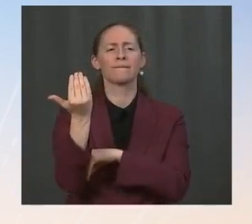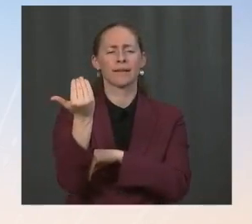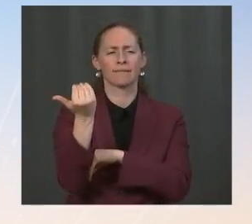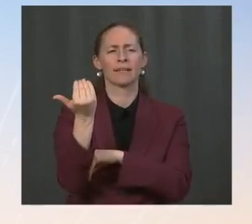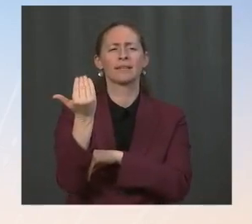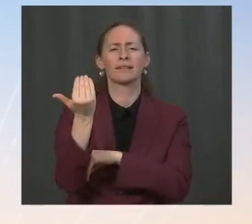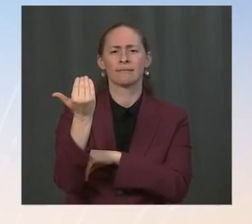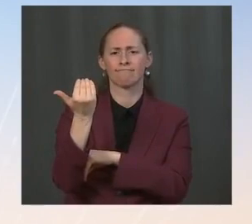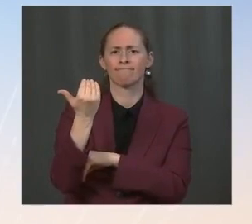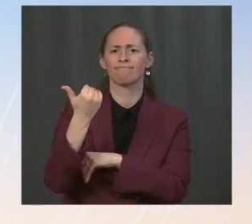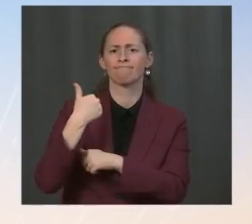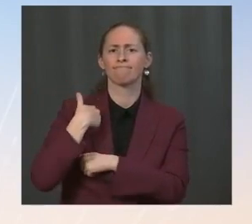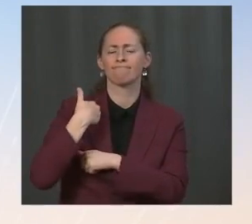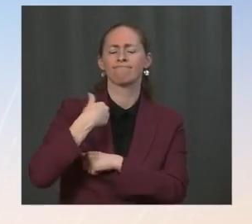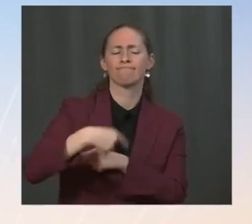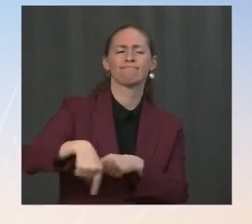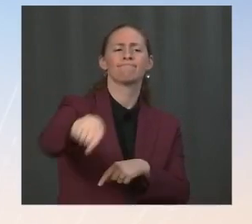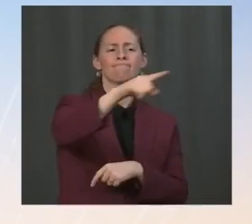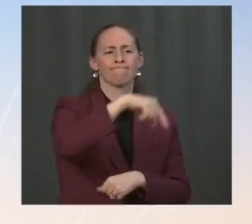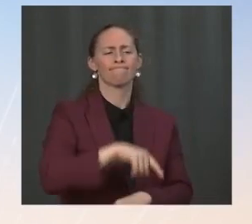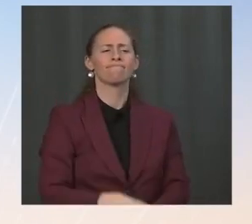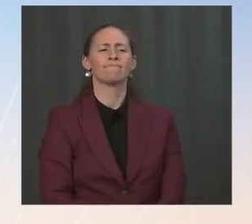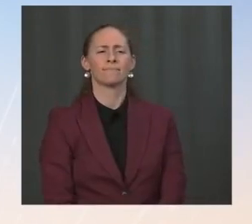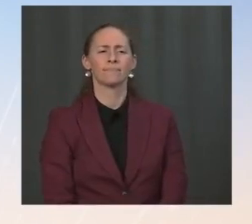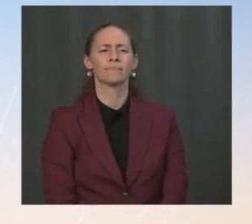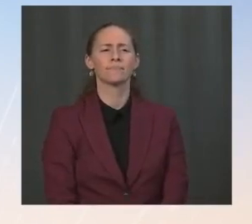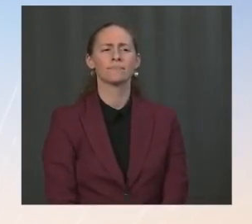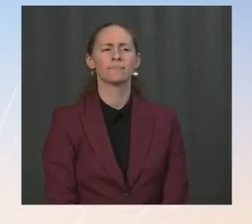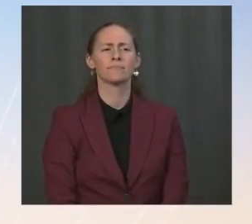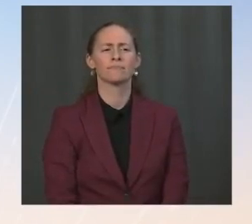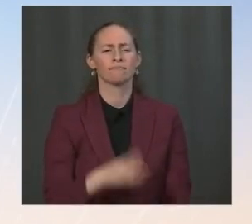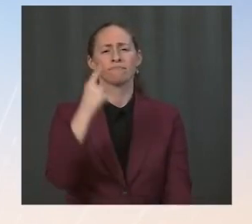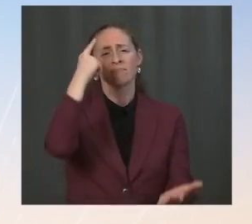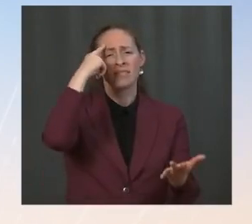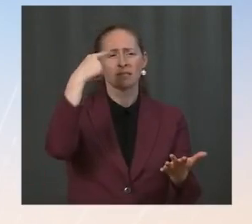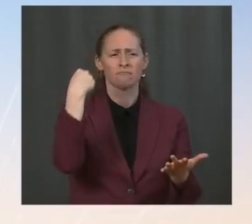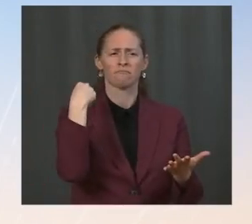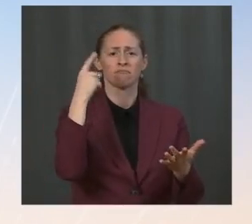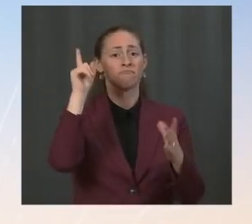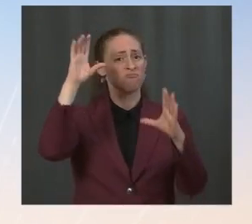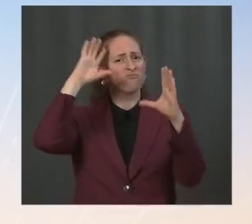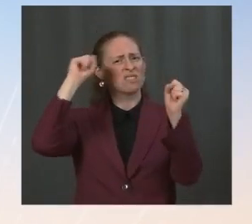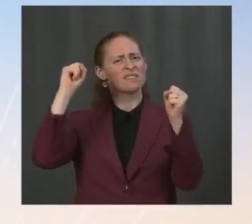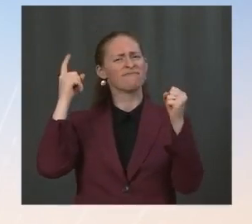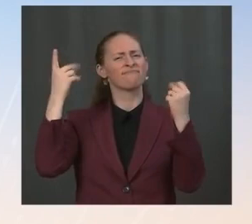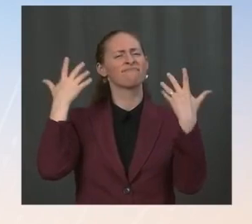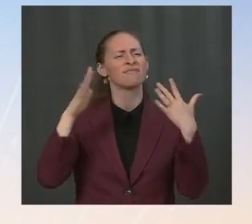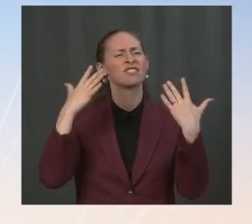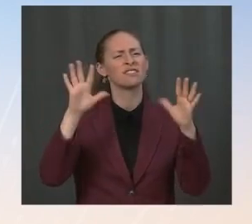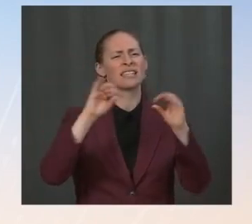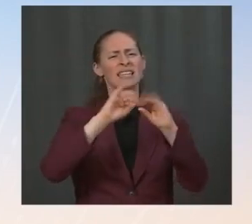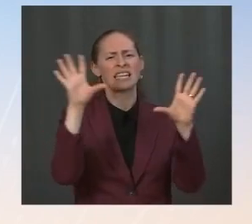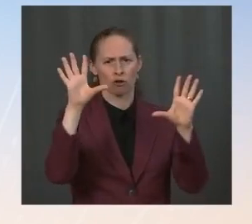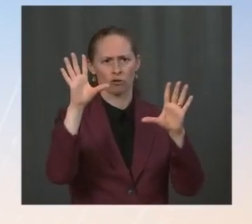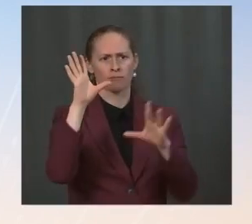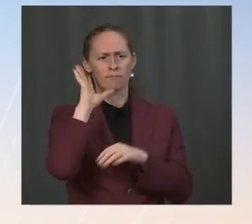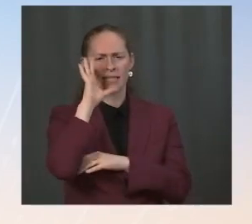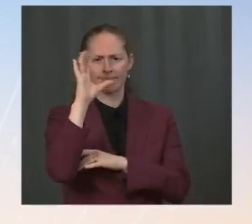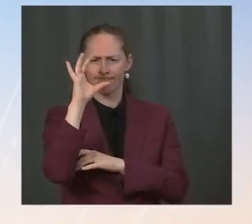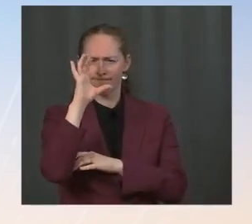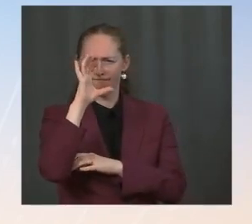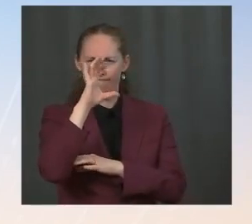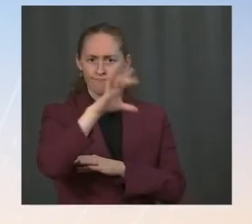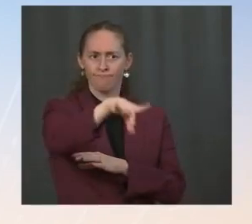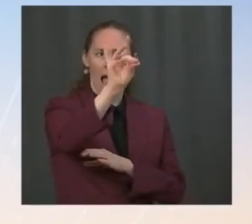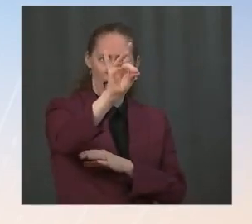would be clear that he will avenge those deaths and the acts of terrorists. And I don't think that came as a surprise to anyone. But the president